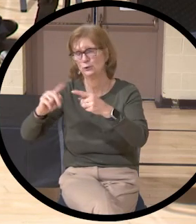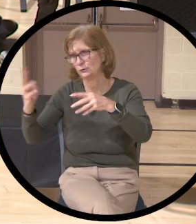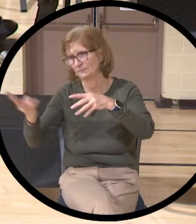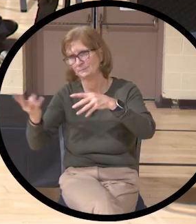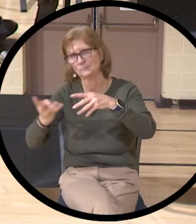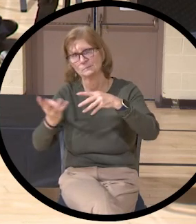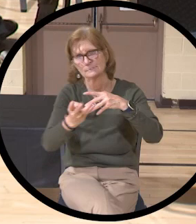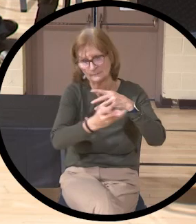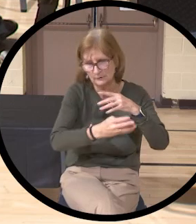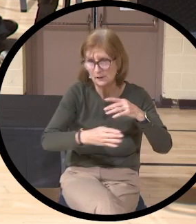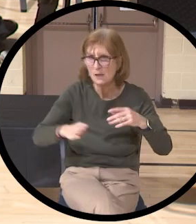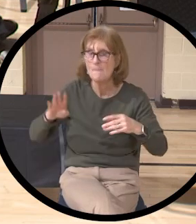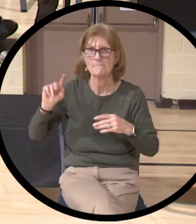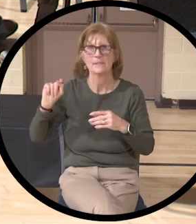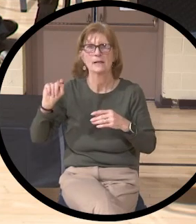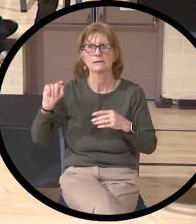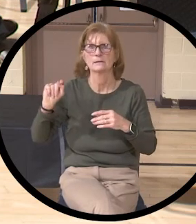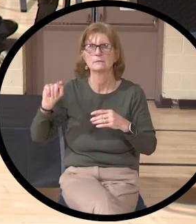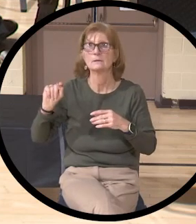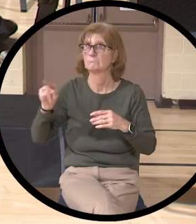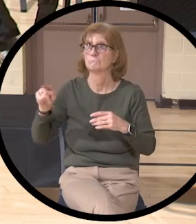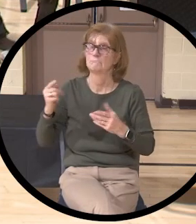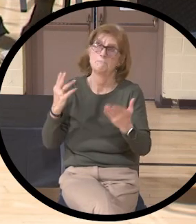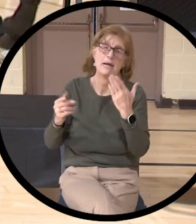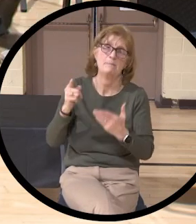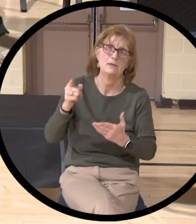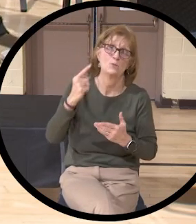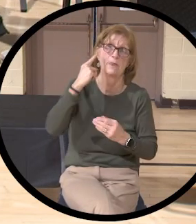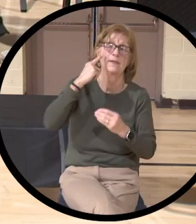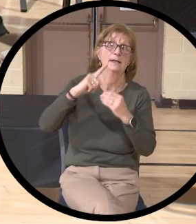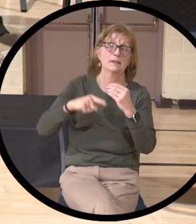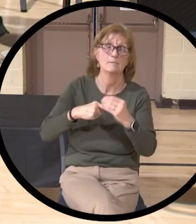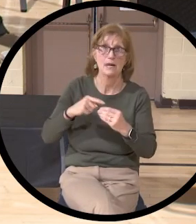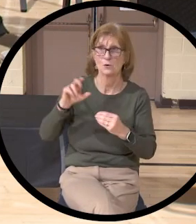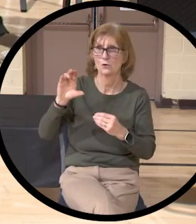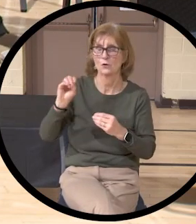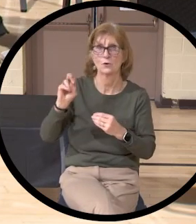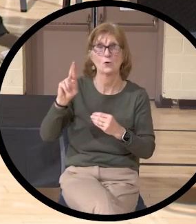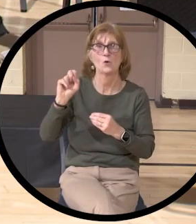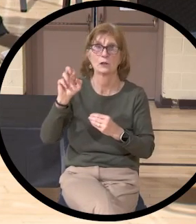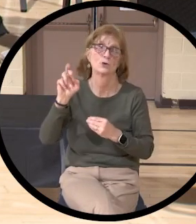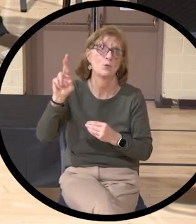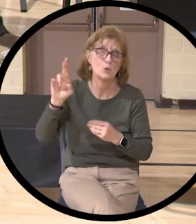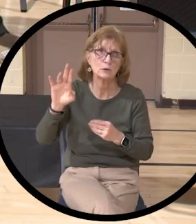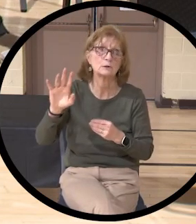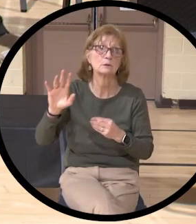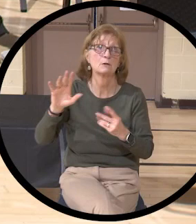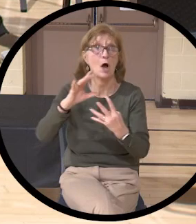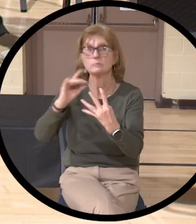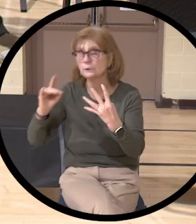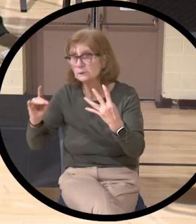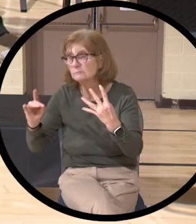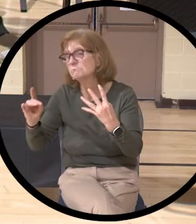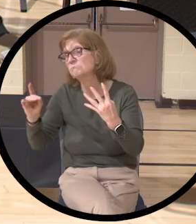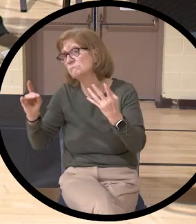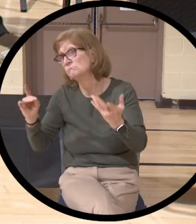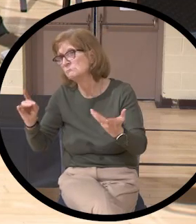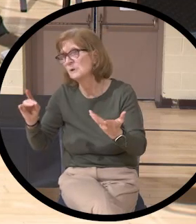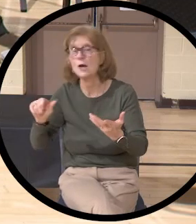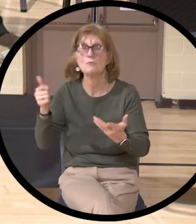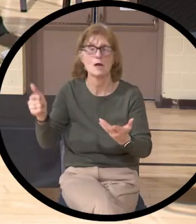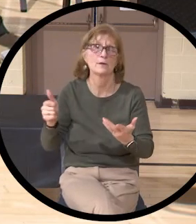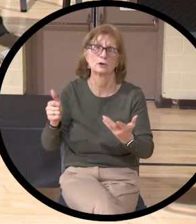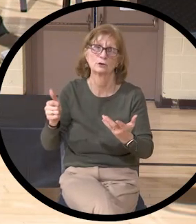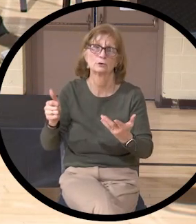a corridor treatment, I think we are defaulting to corridor level traffic calming, and we